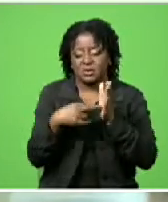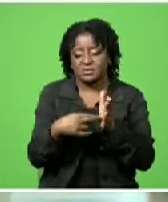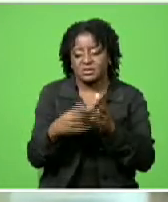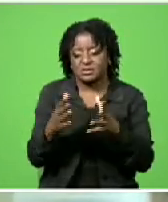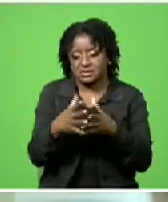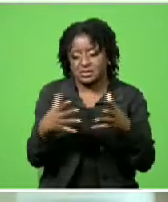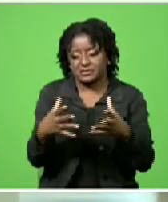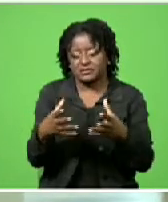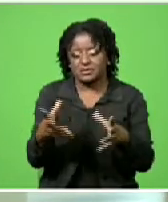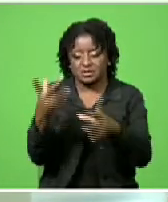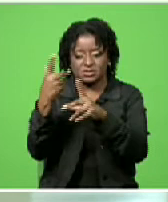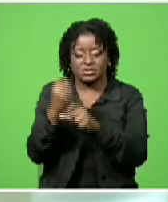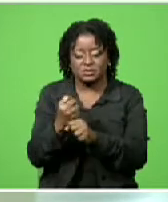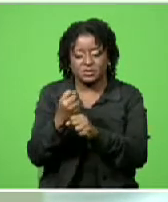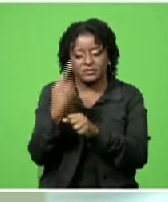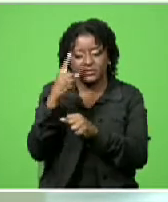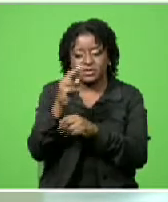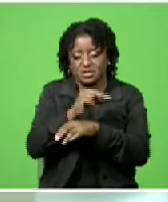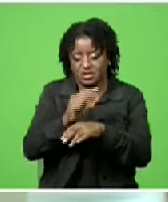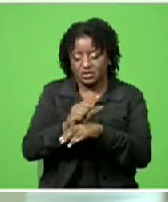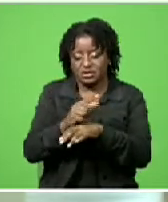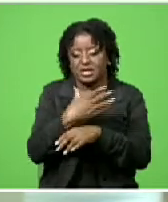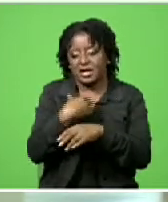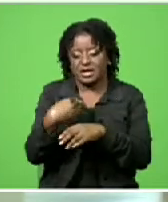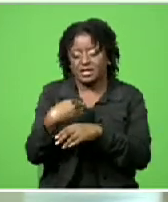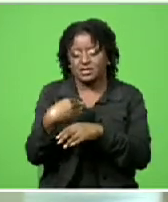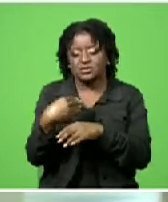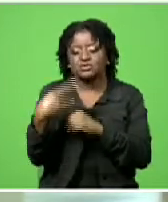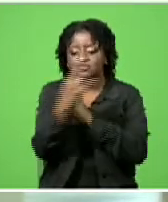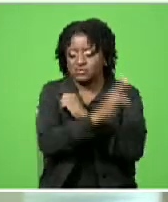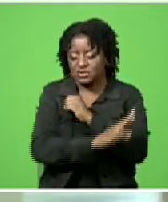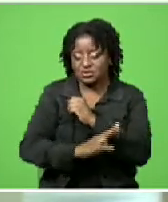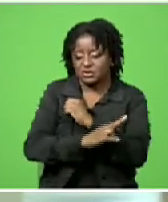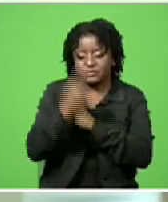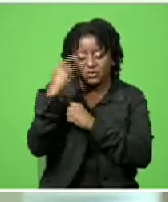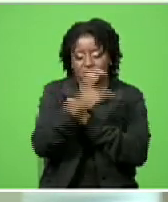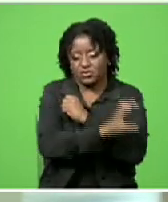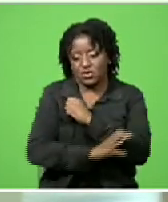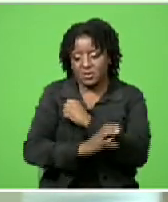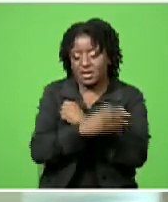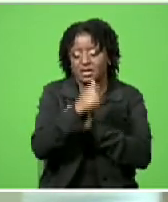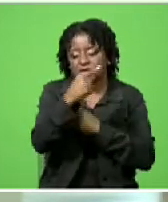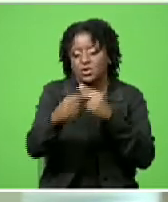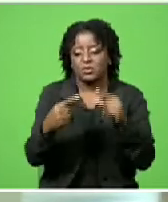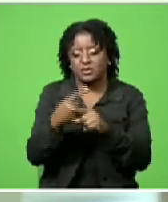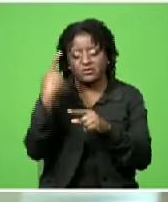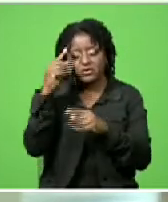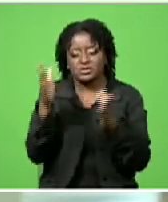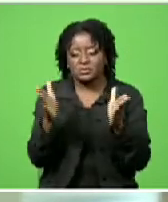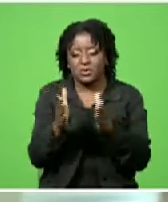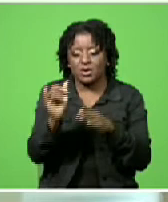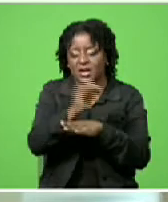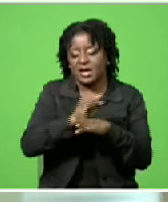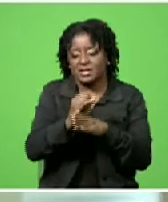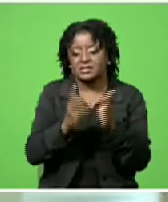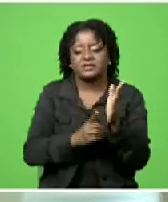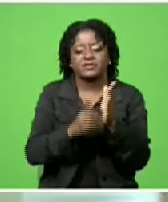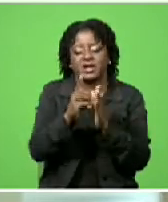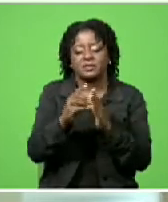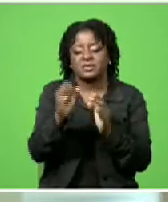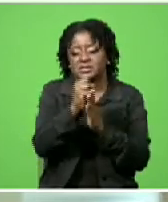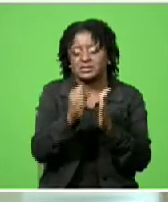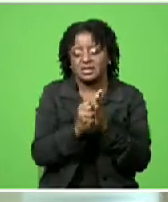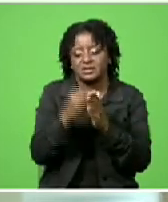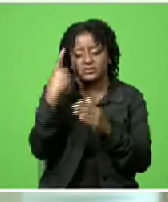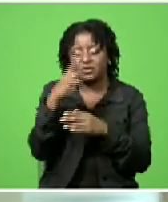the nation, but regionally for the Caribbean and globally for small island developing states, for whom the Bahamas